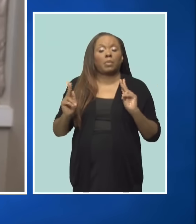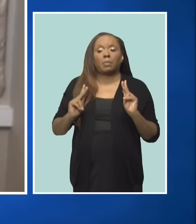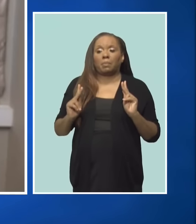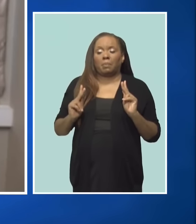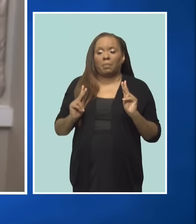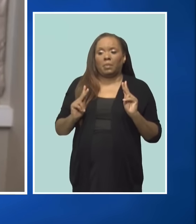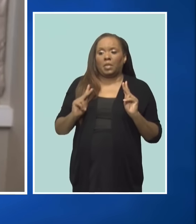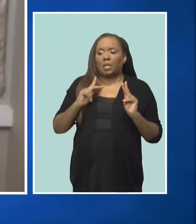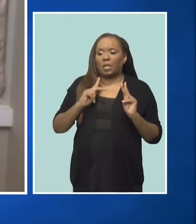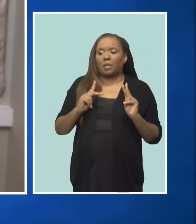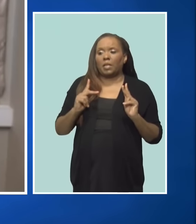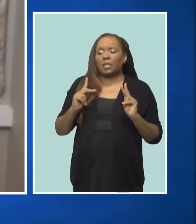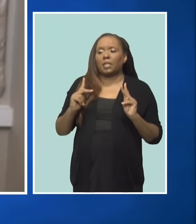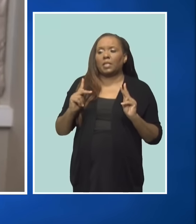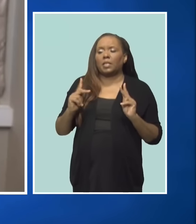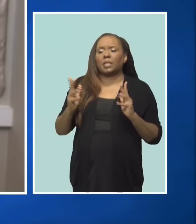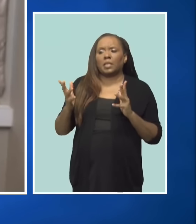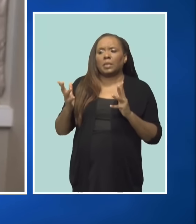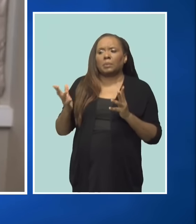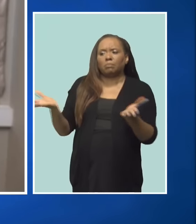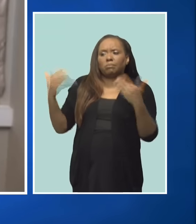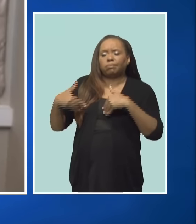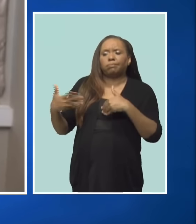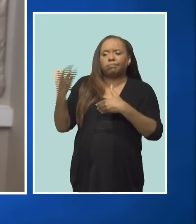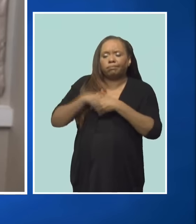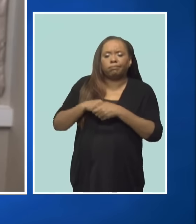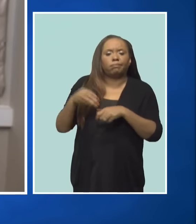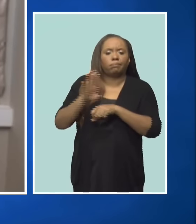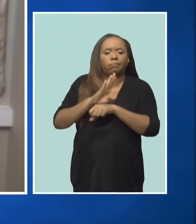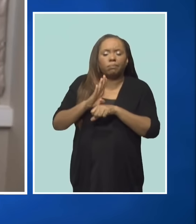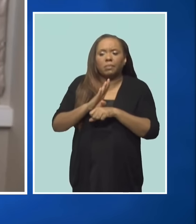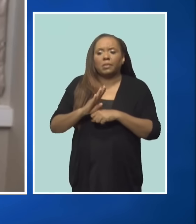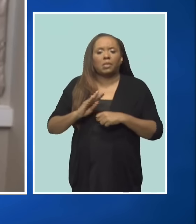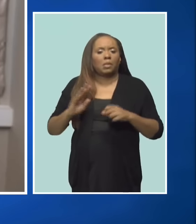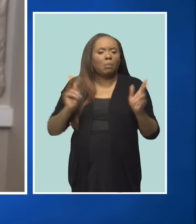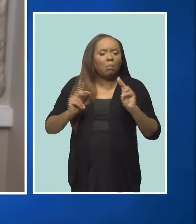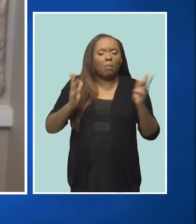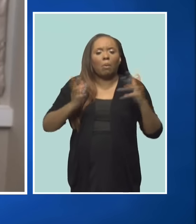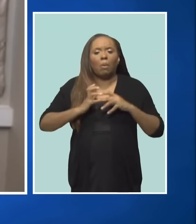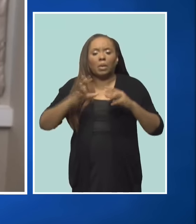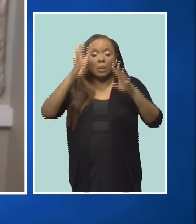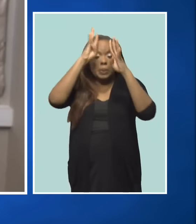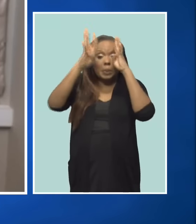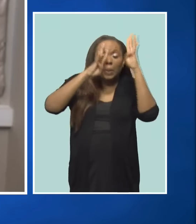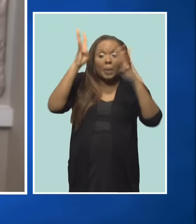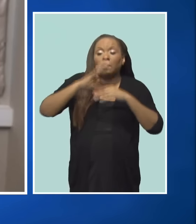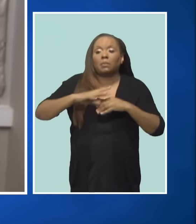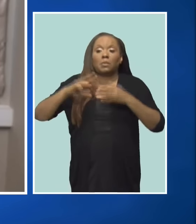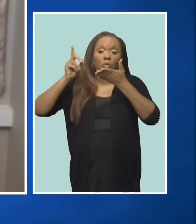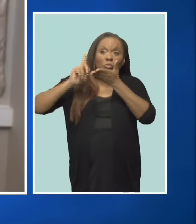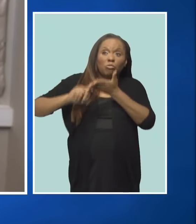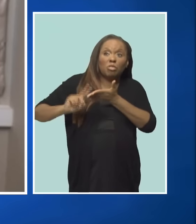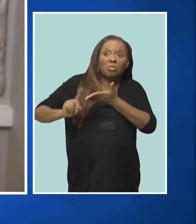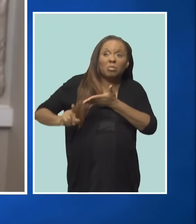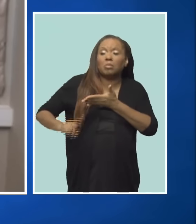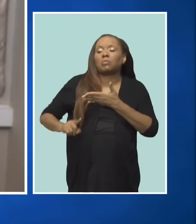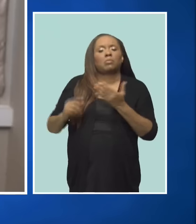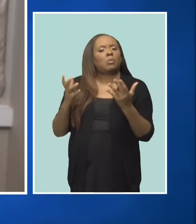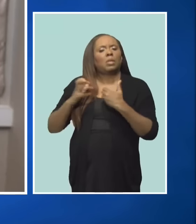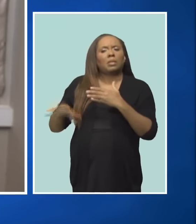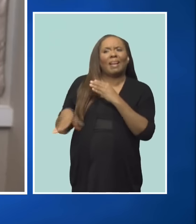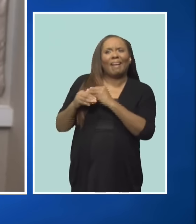thinkers, yes, even for dreamers, who want to create and do research and who want to be able to add value